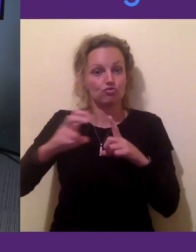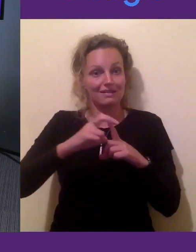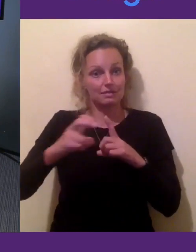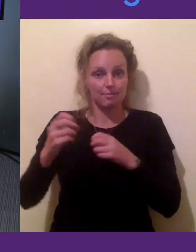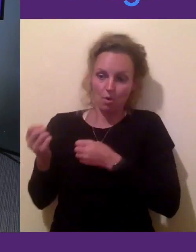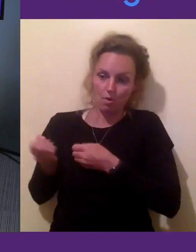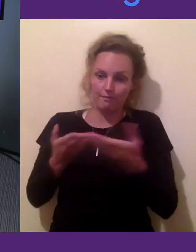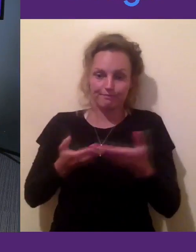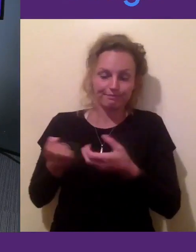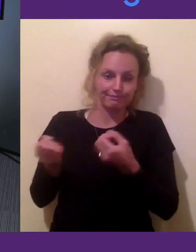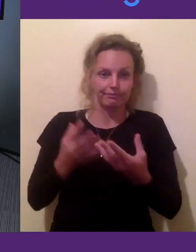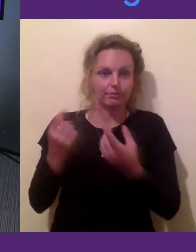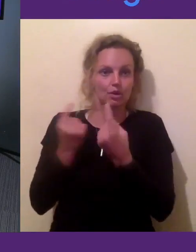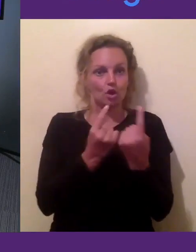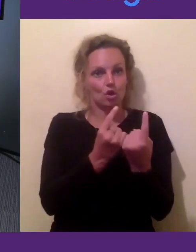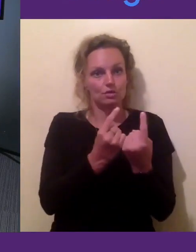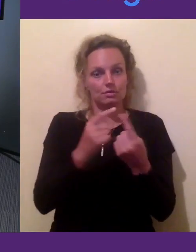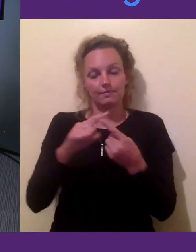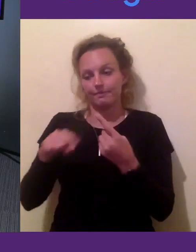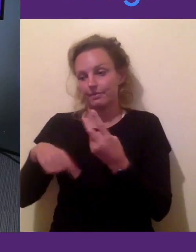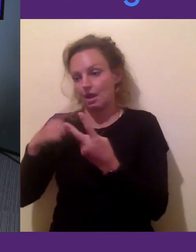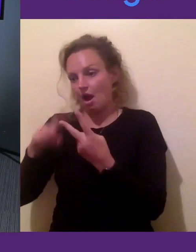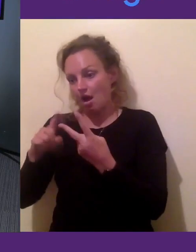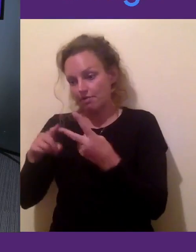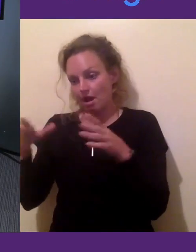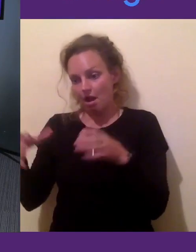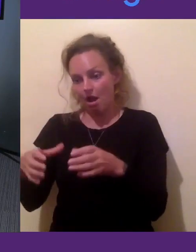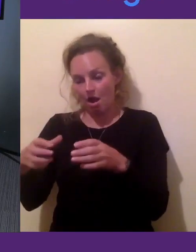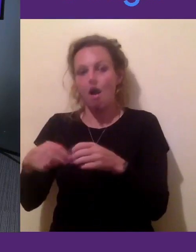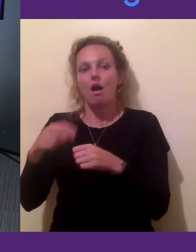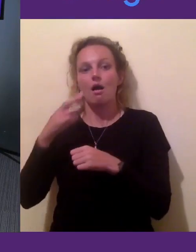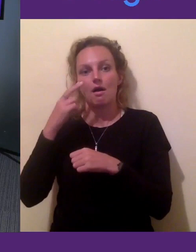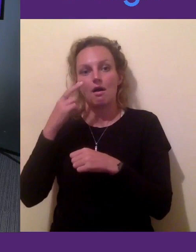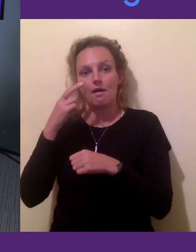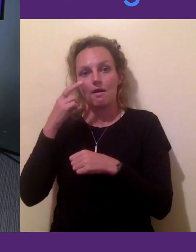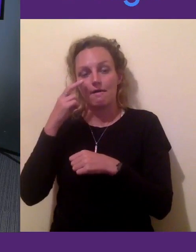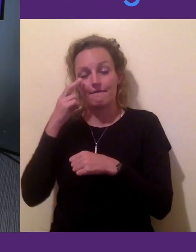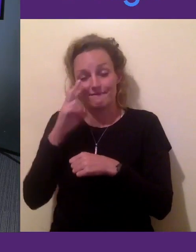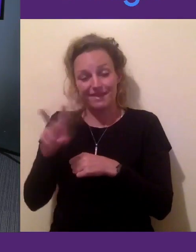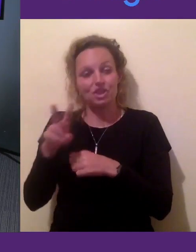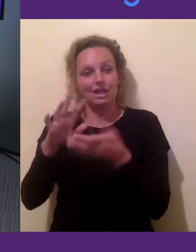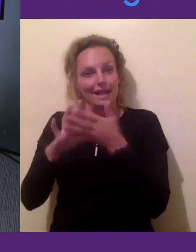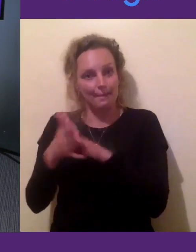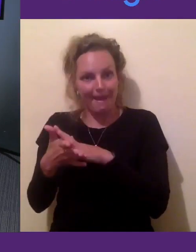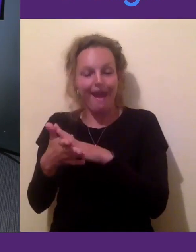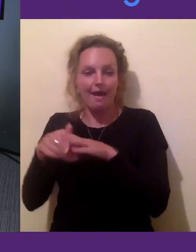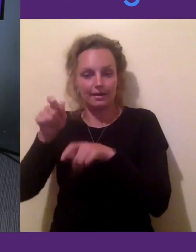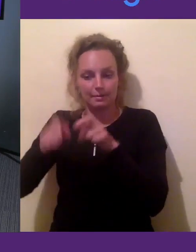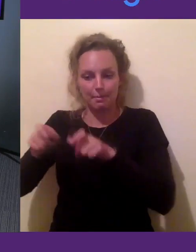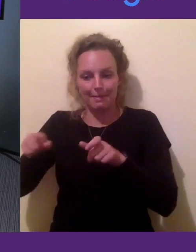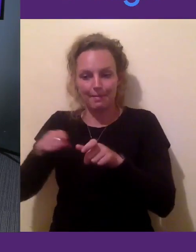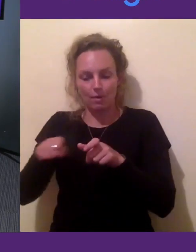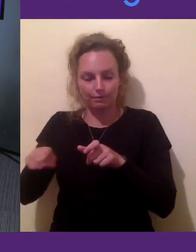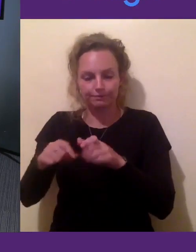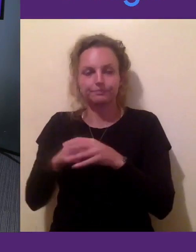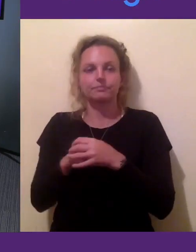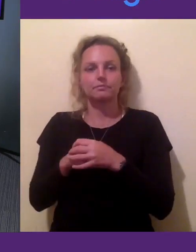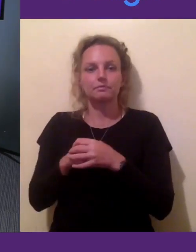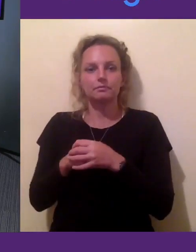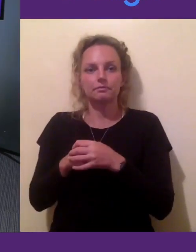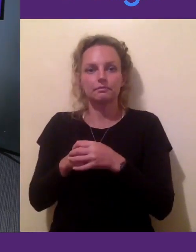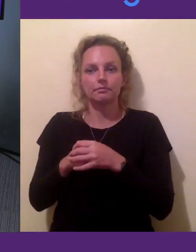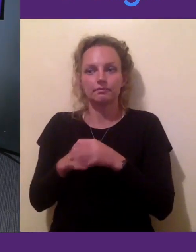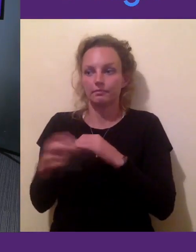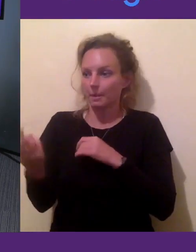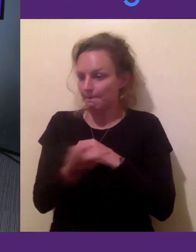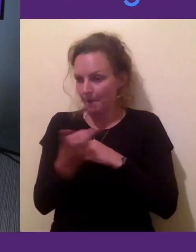And we did a lot of work with low vision communities, who were eager to drive or to